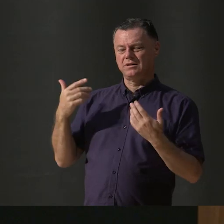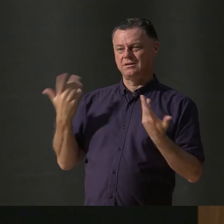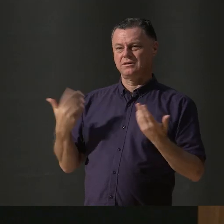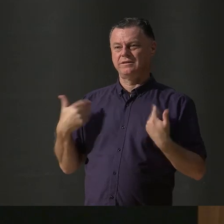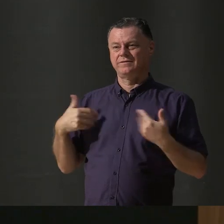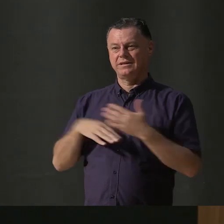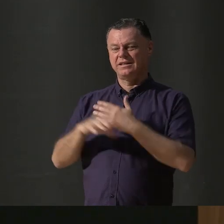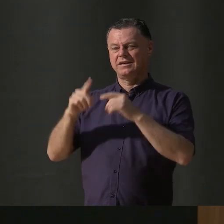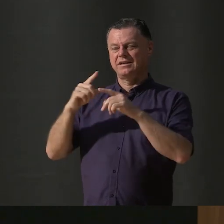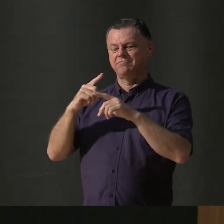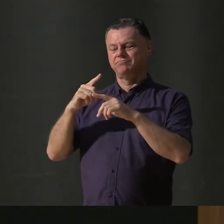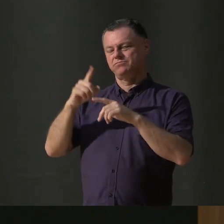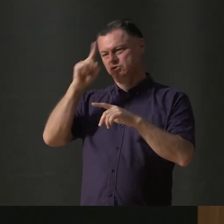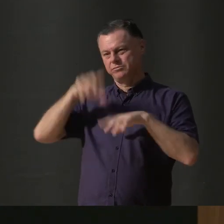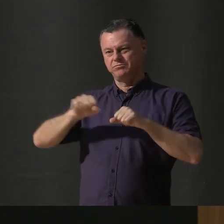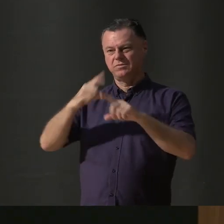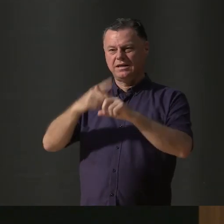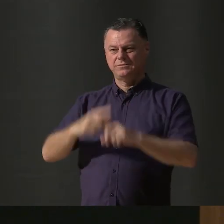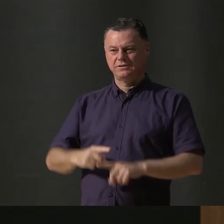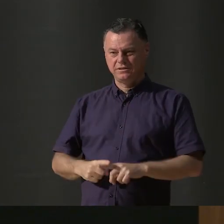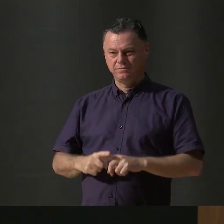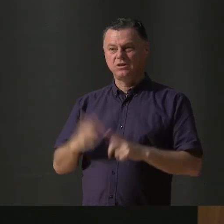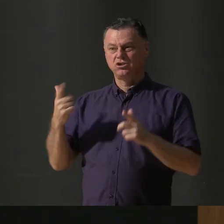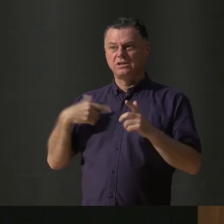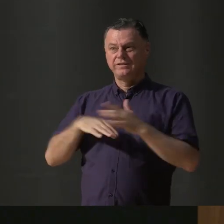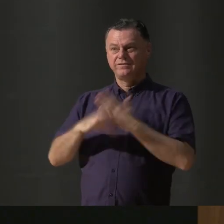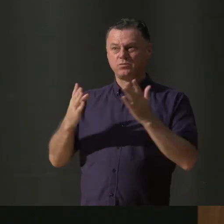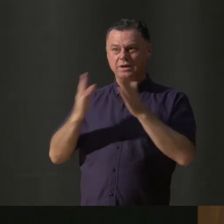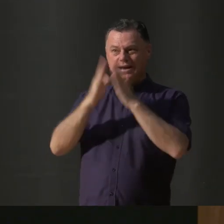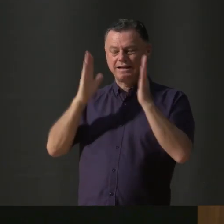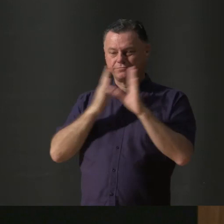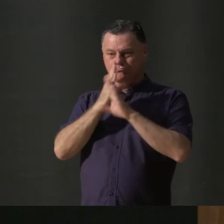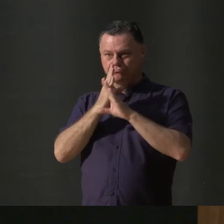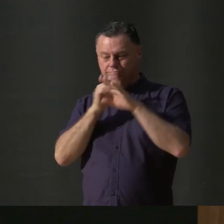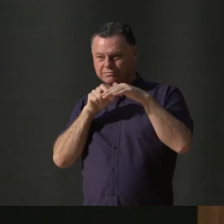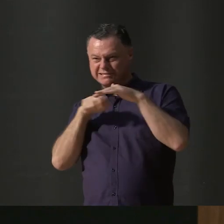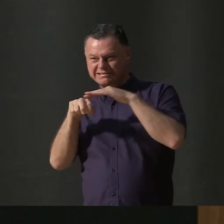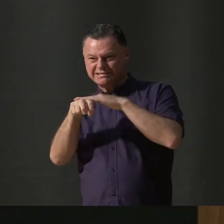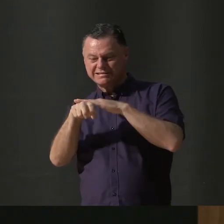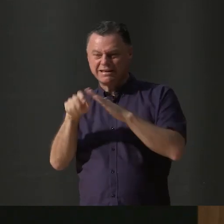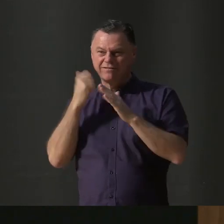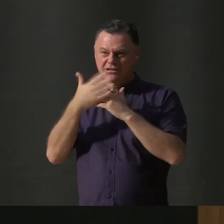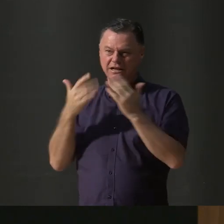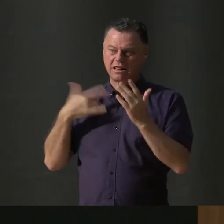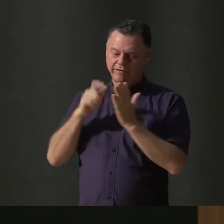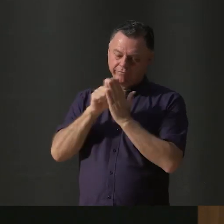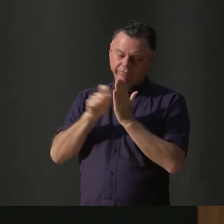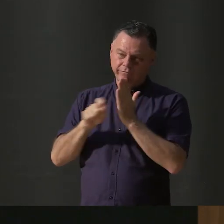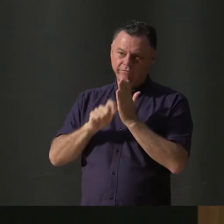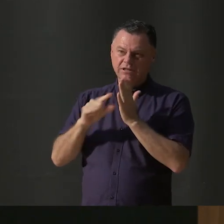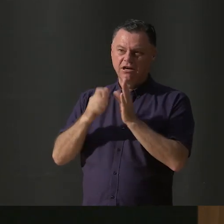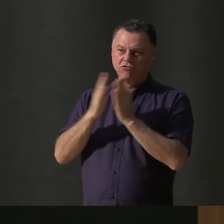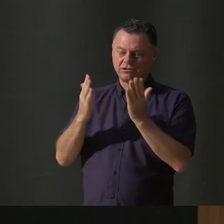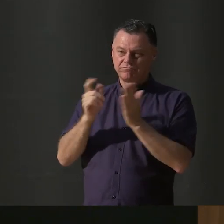annex during the German occupation of Amsterdam. Now, 80 years later,